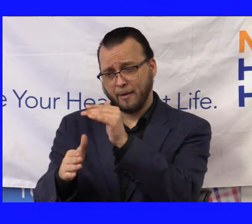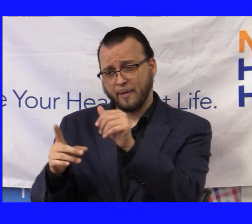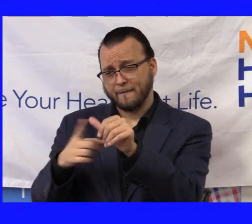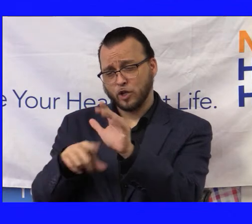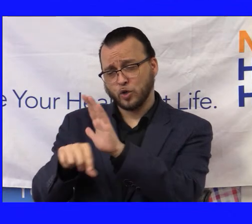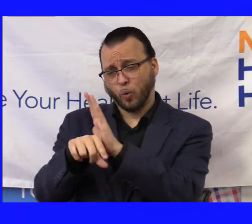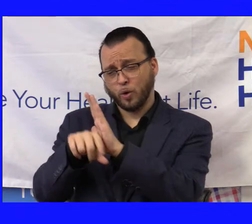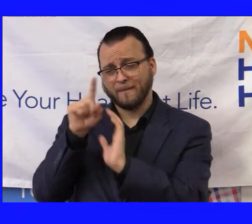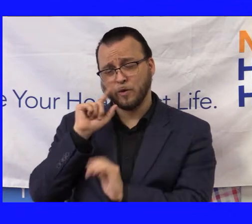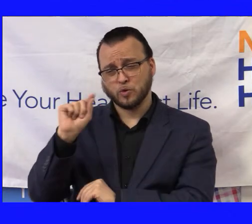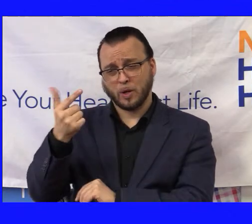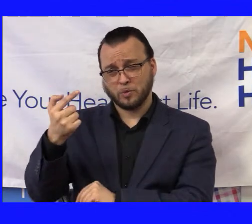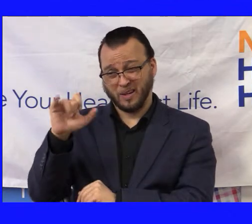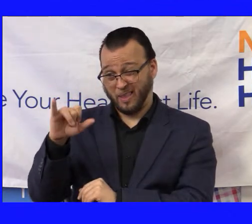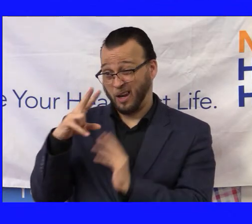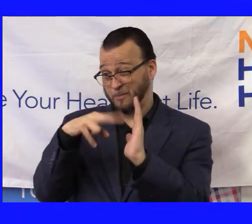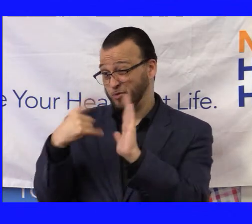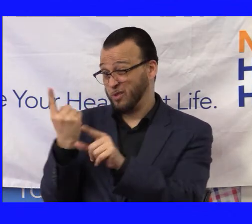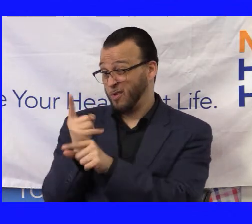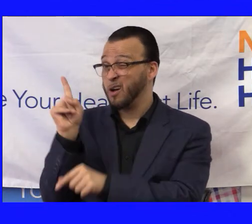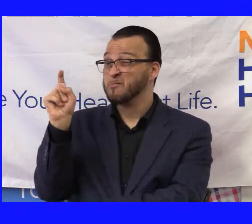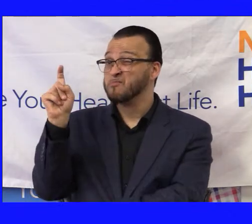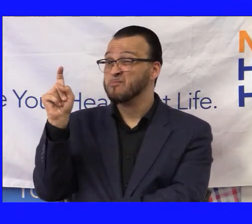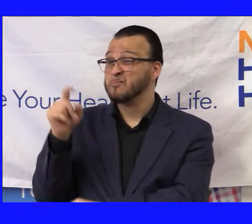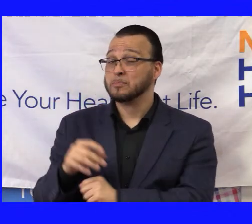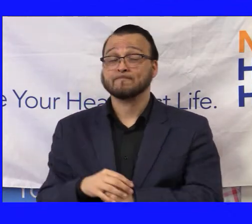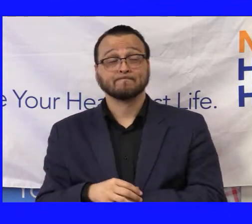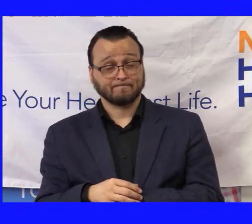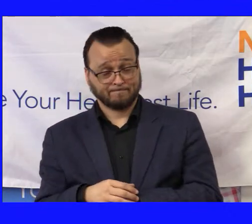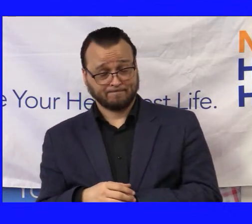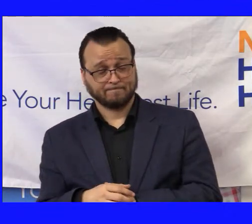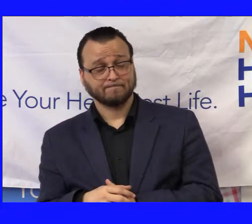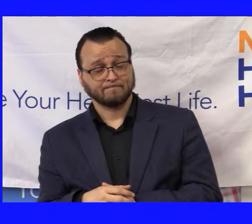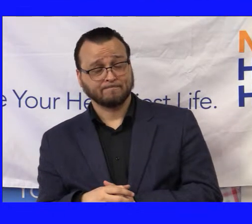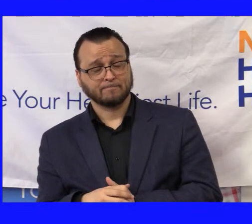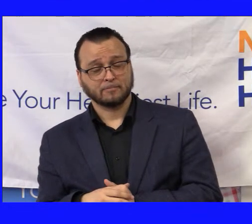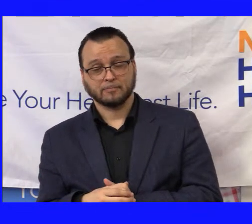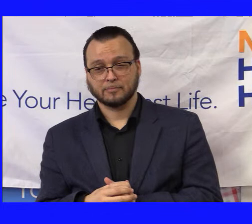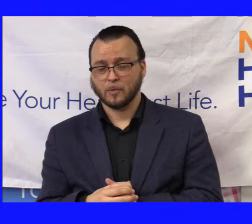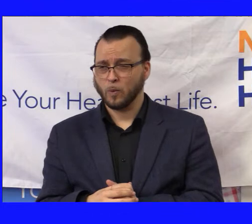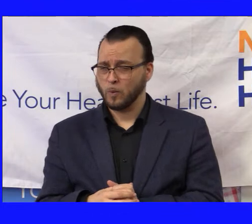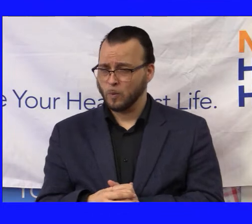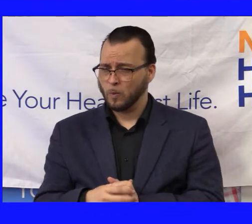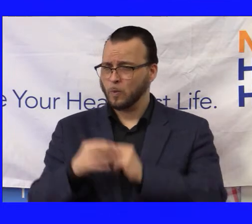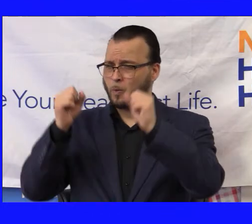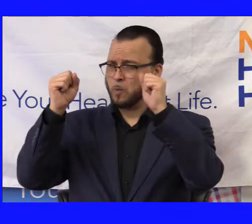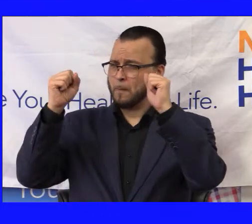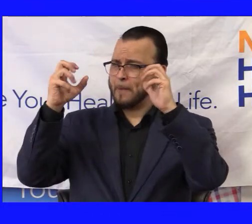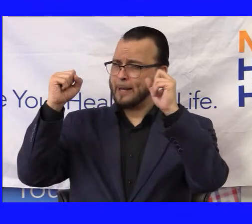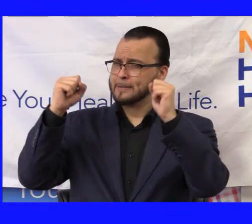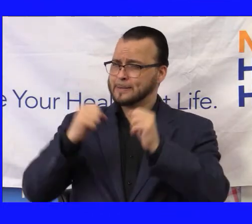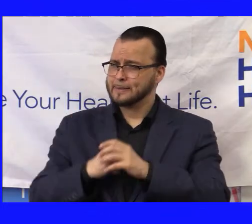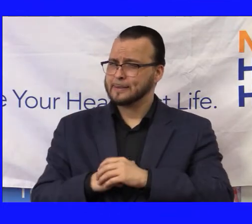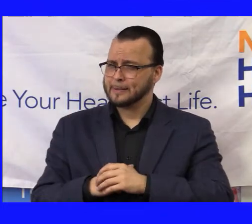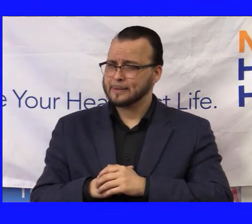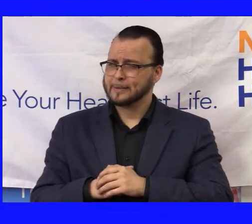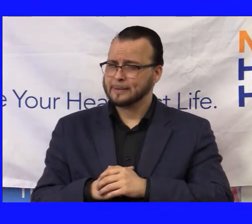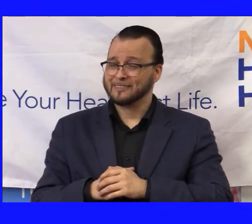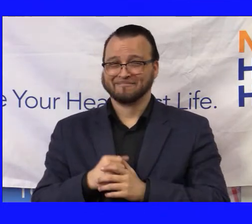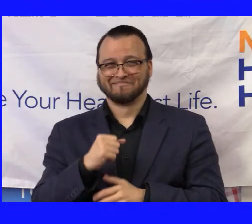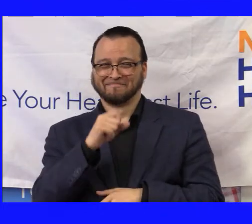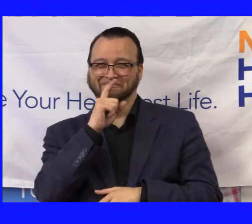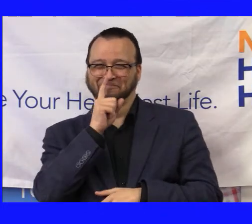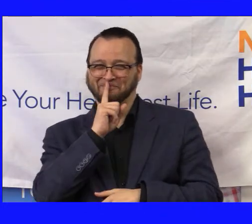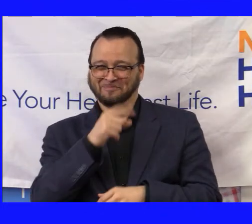of 2021. Am I reading that right? Correct. That's amazing. Yeah. And